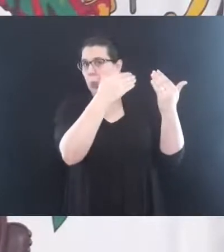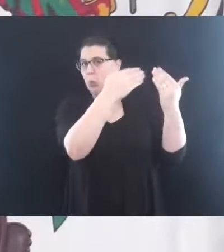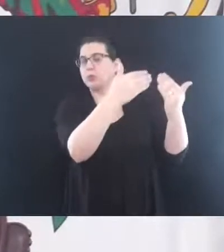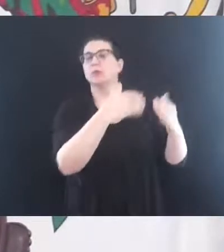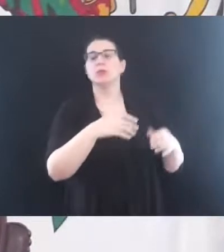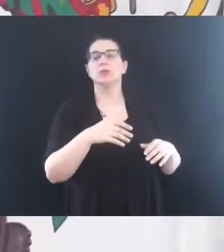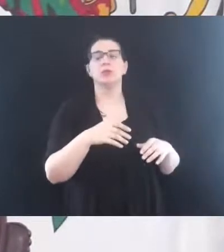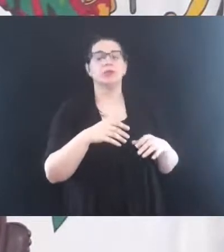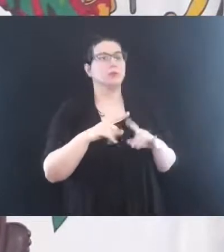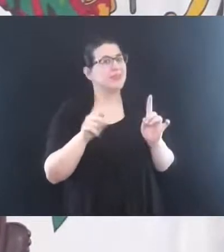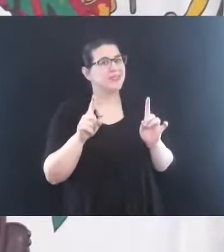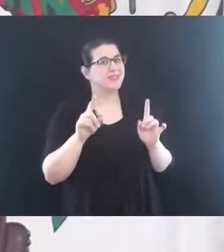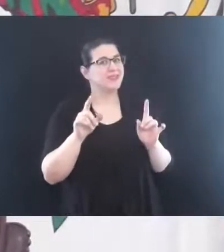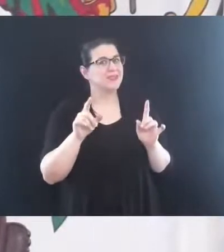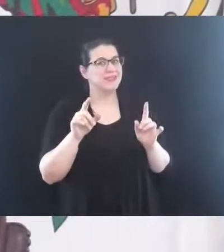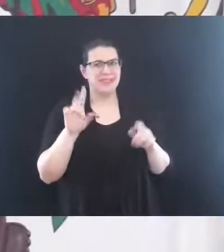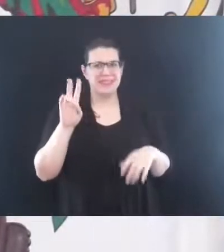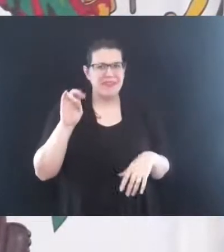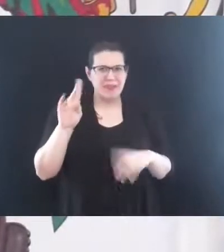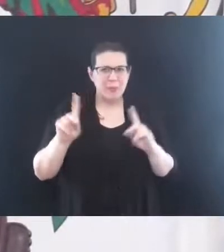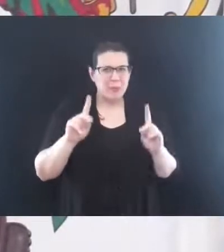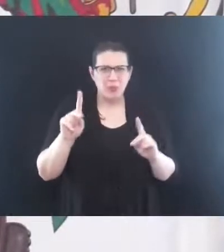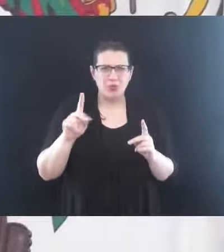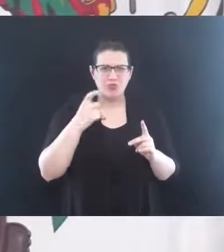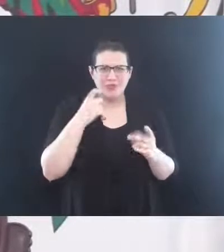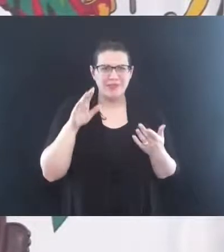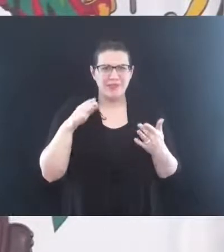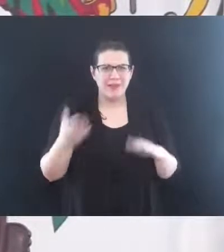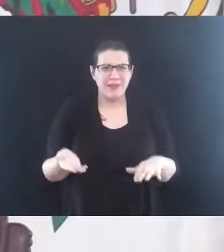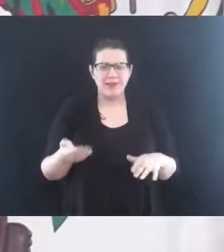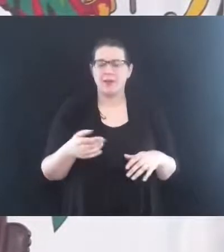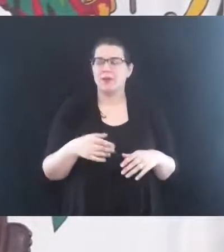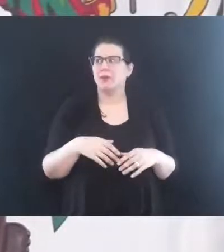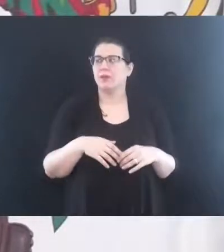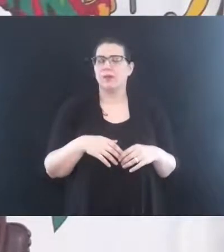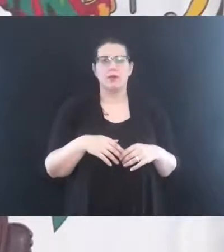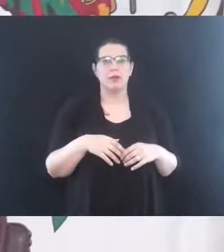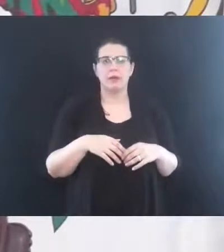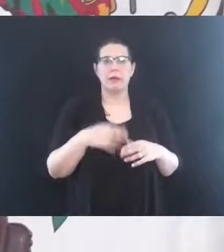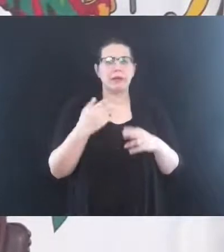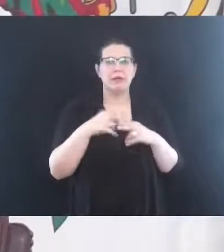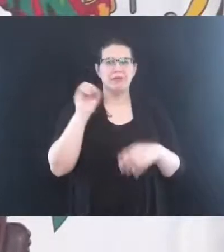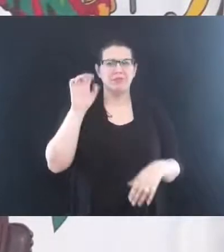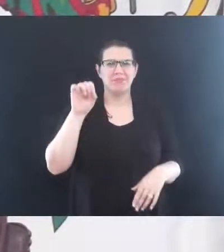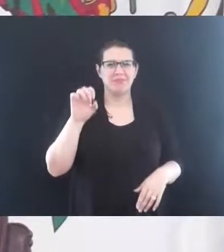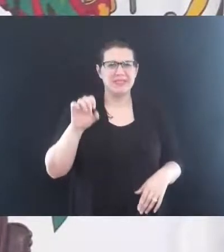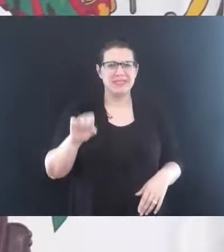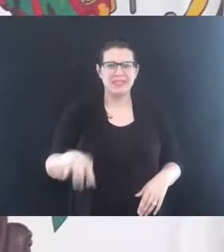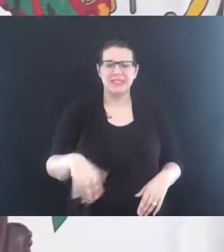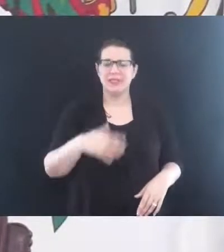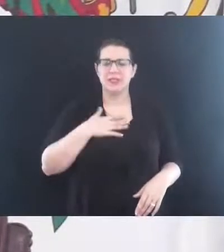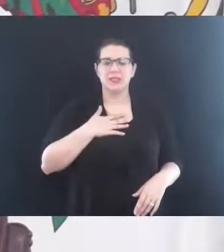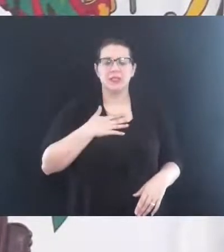and you've had to go through and read these people and everything, it's really,